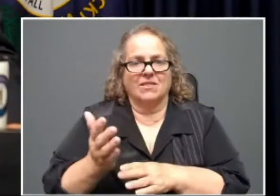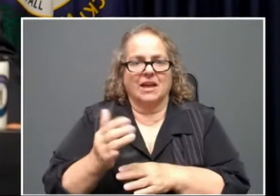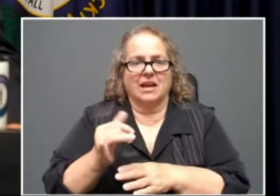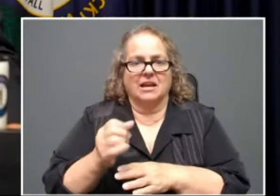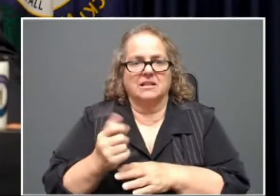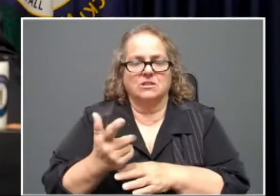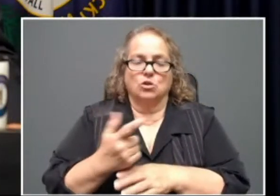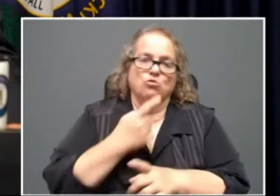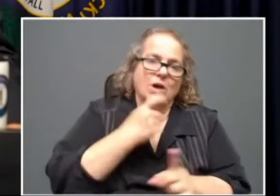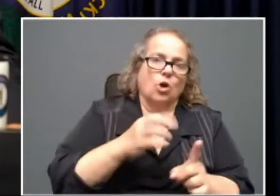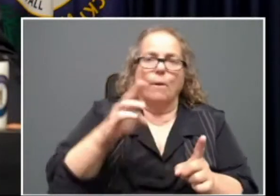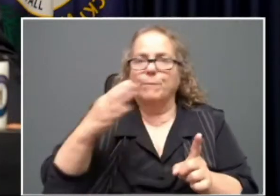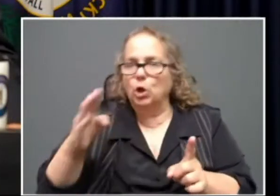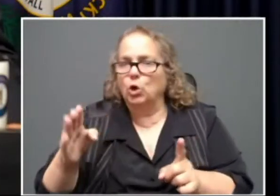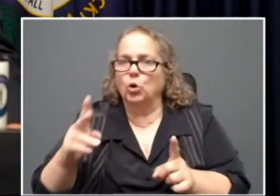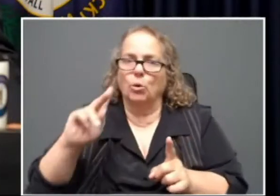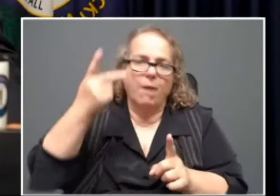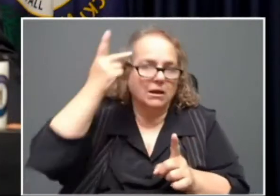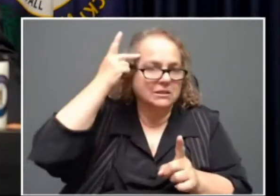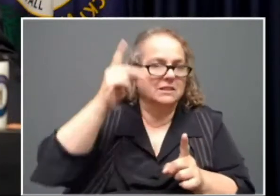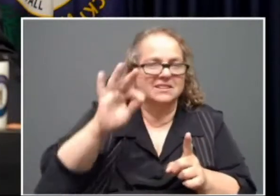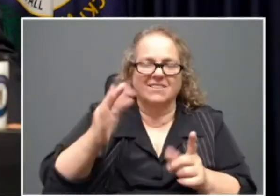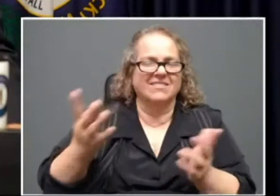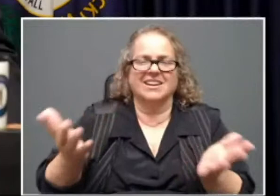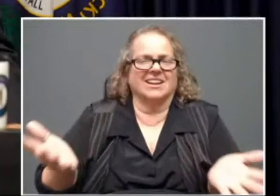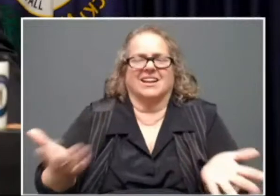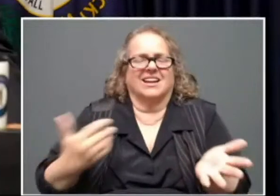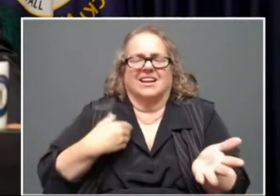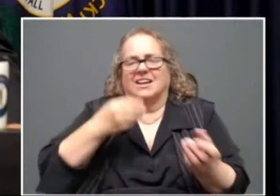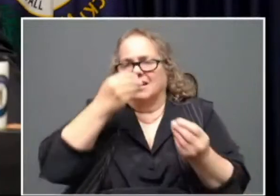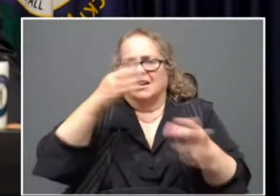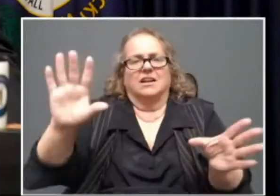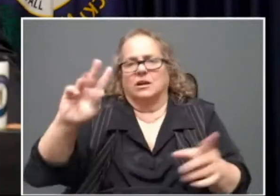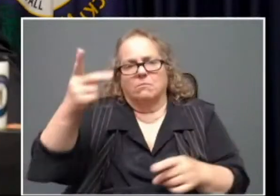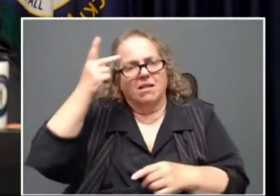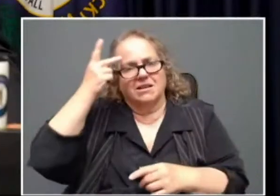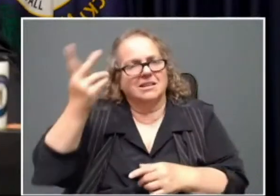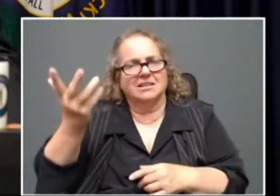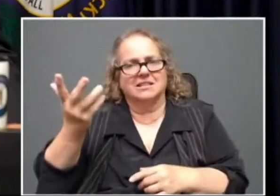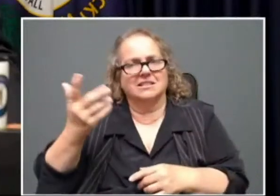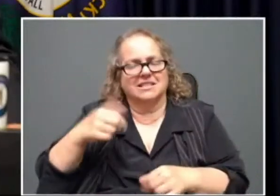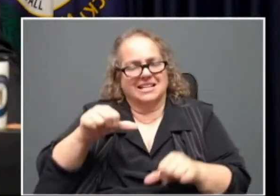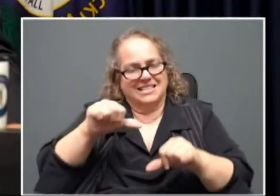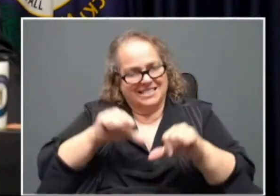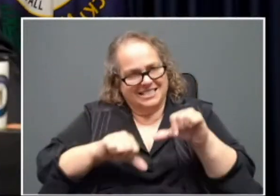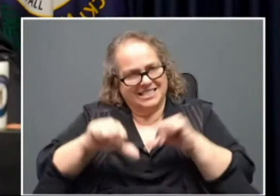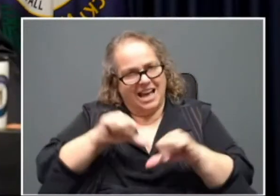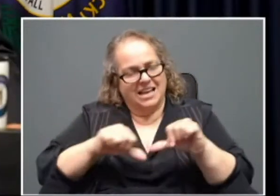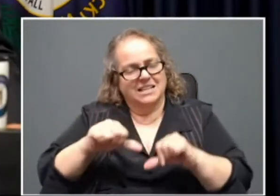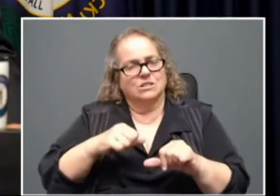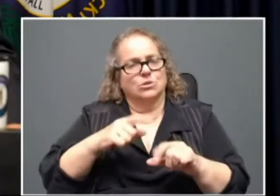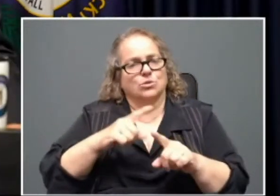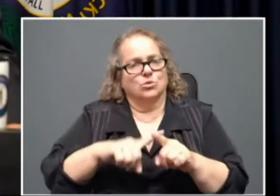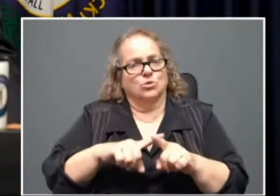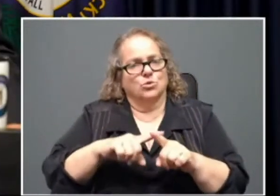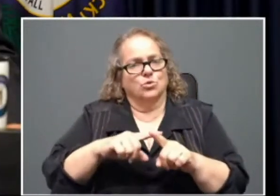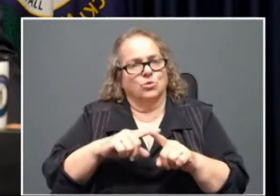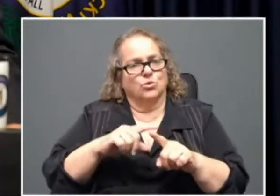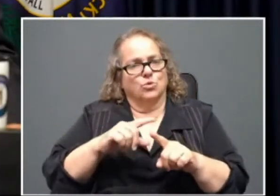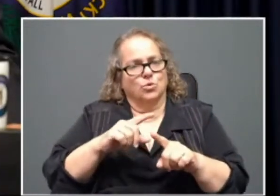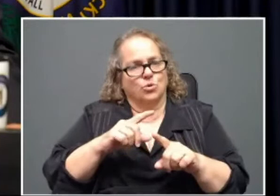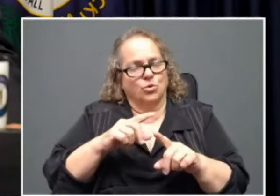blue or the politics of it. I just same way we've tried to use science to battle this pandemic, we want to be smart